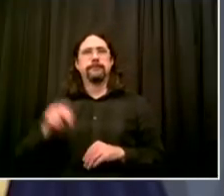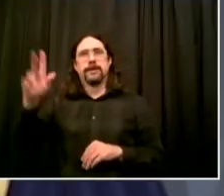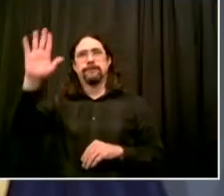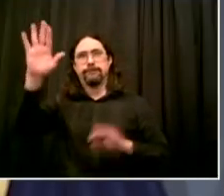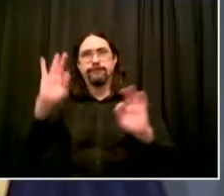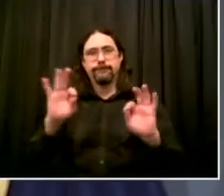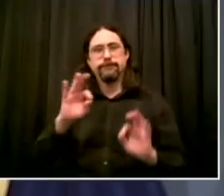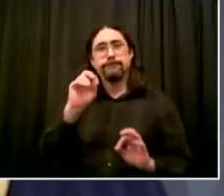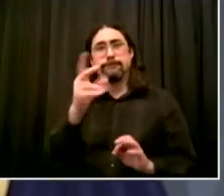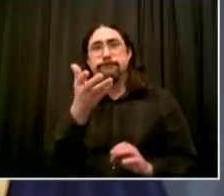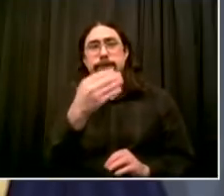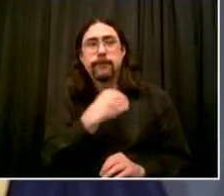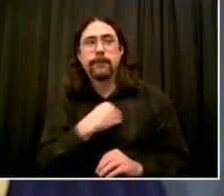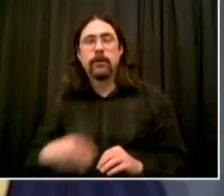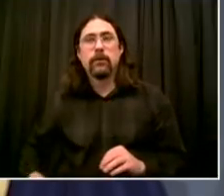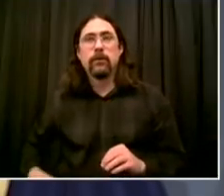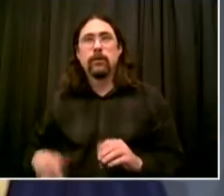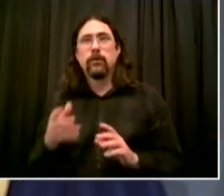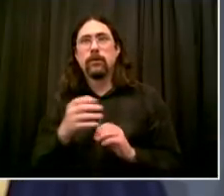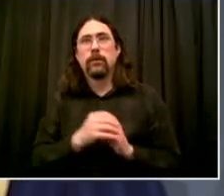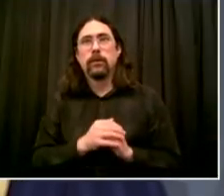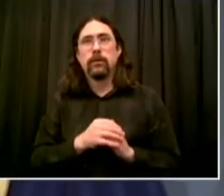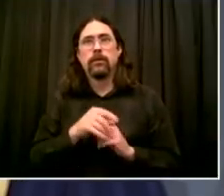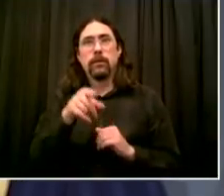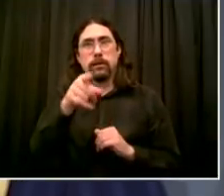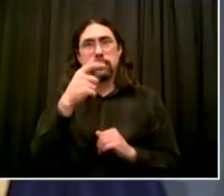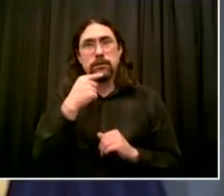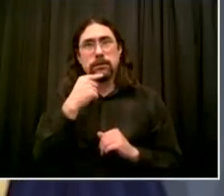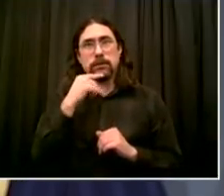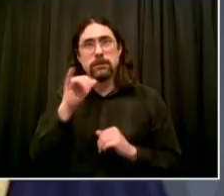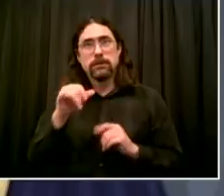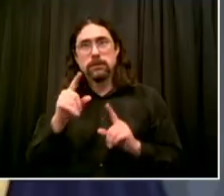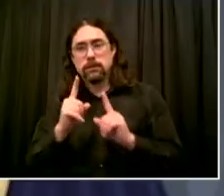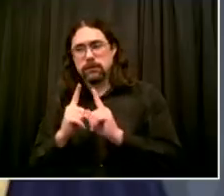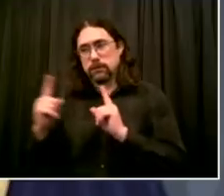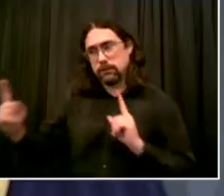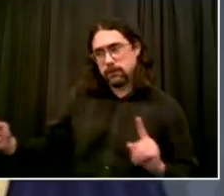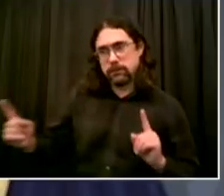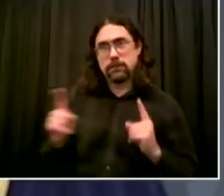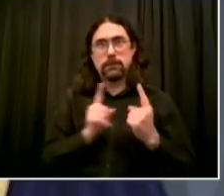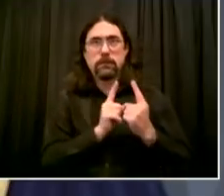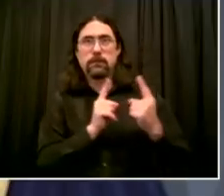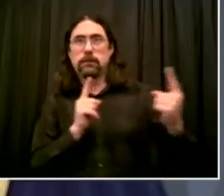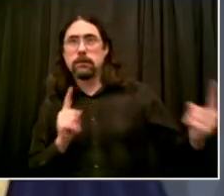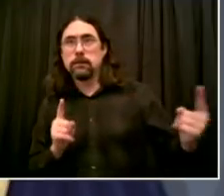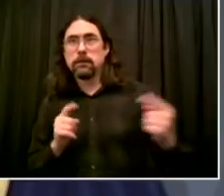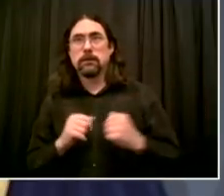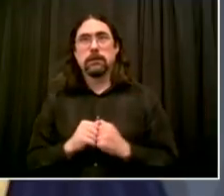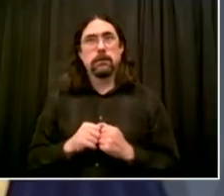is a proven equipment which is reducing the virus.